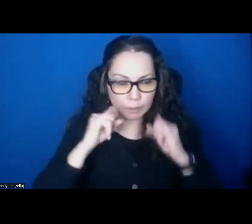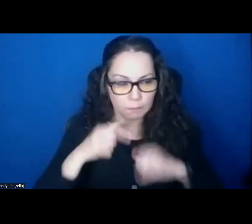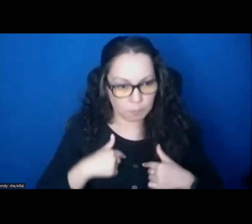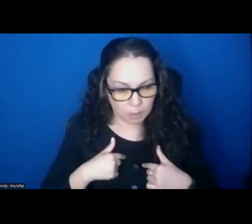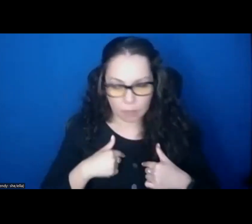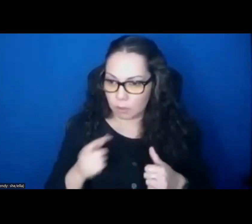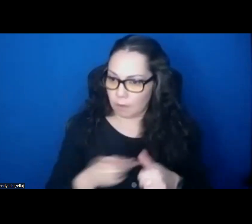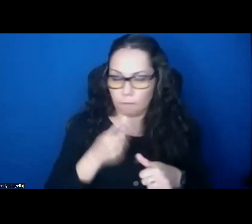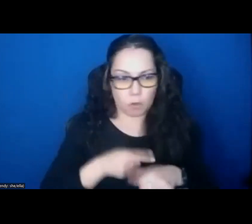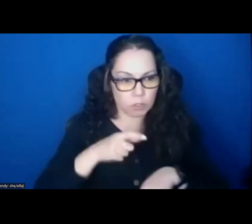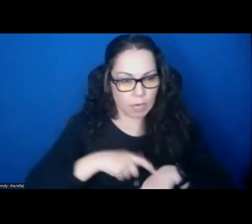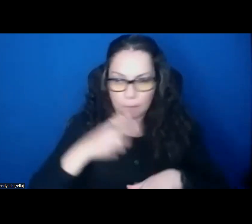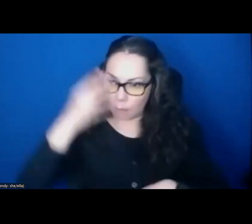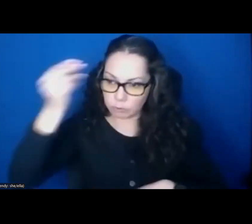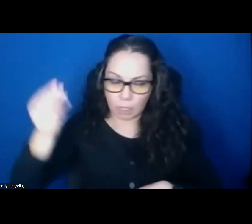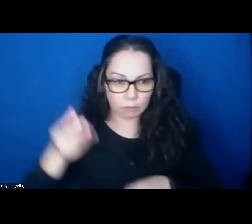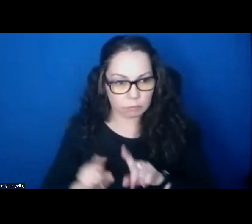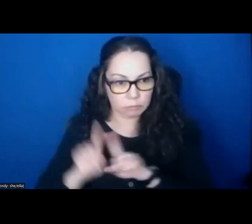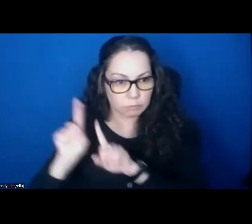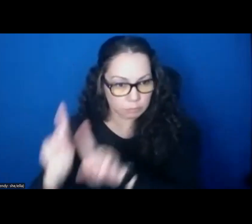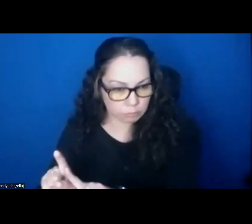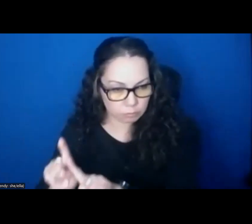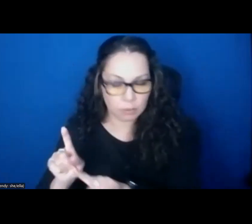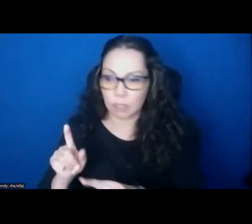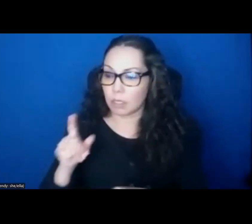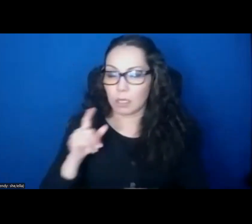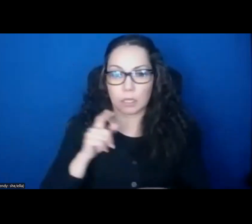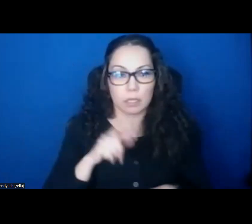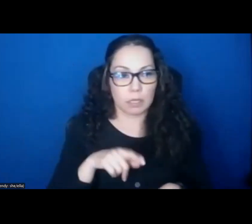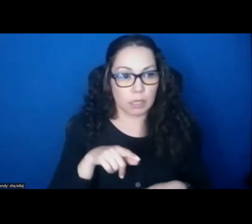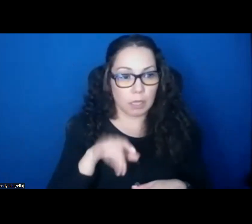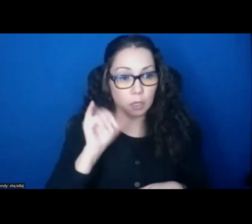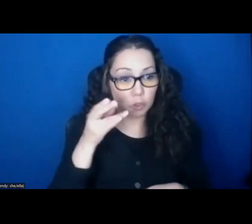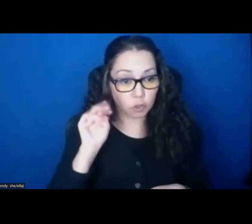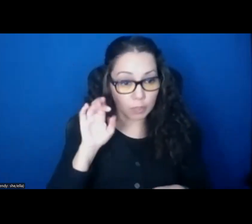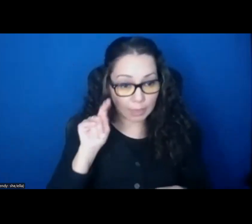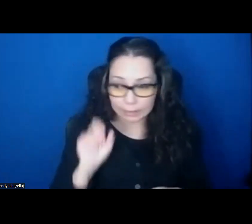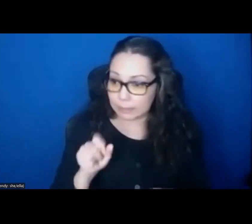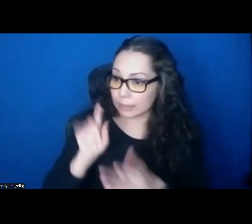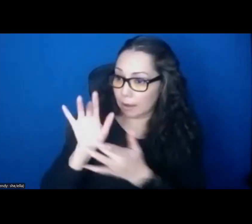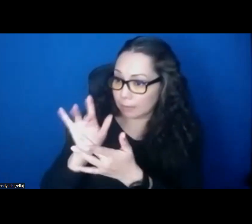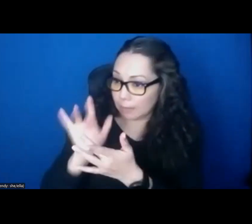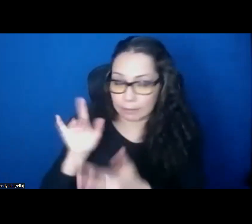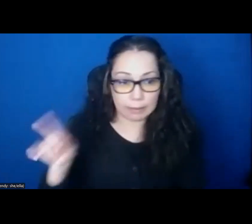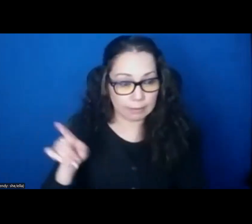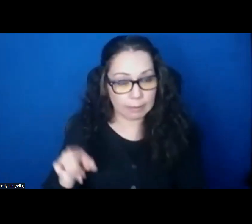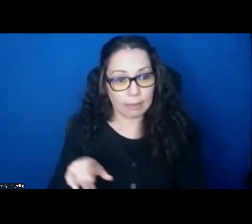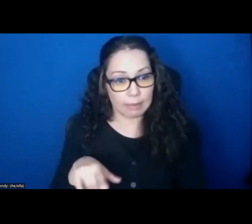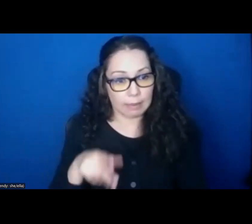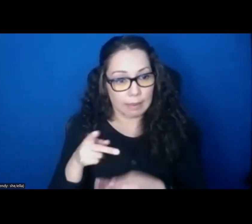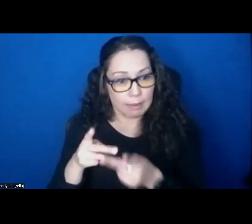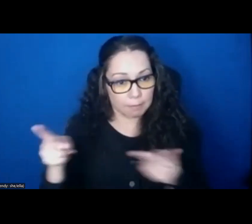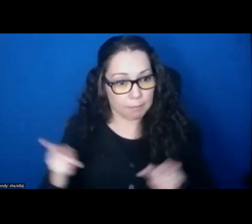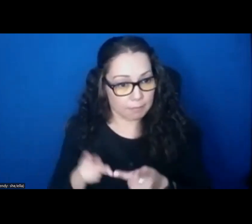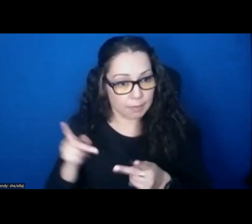premises. After the journalist contacted the care home for permission, I was miraculously granted access